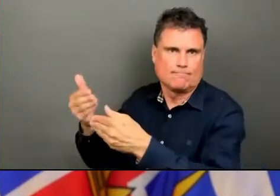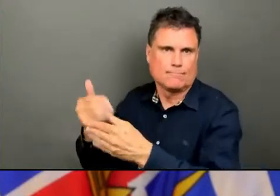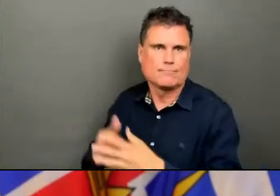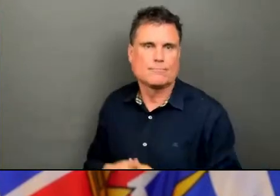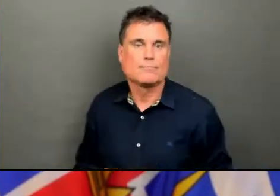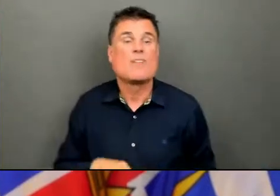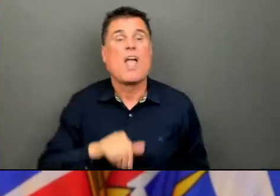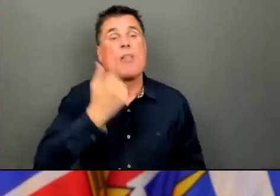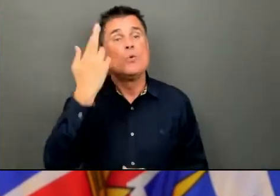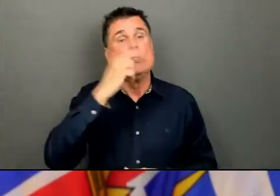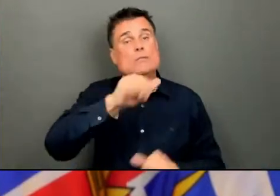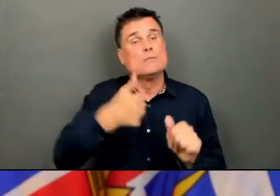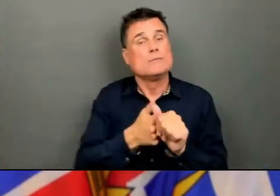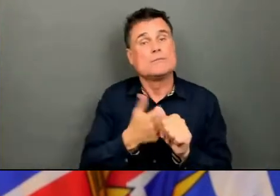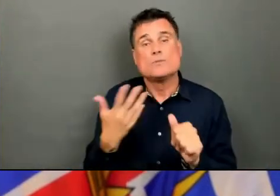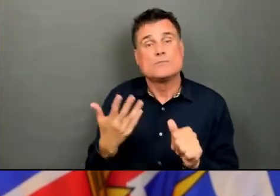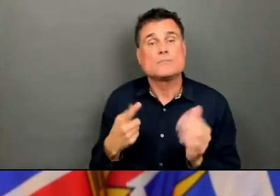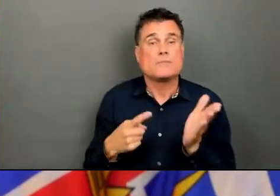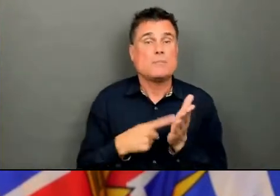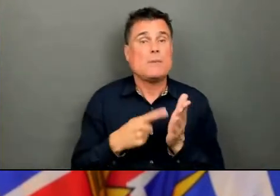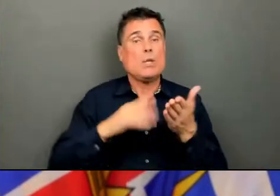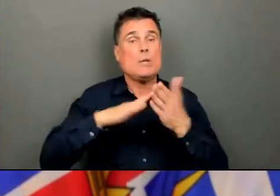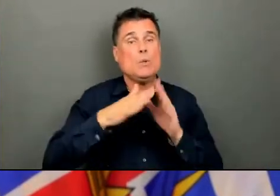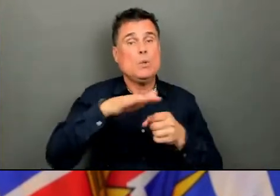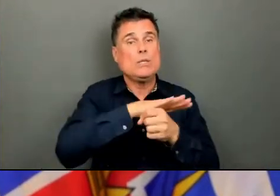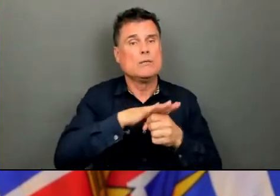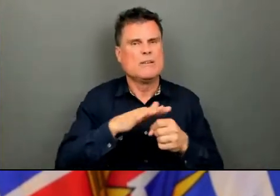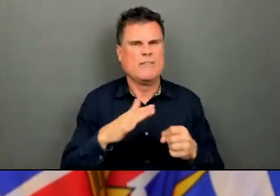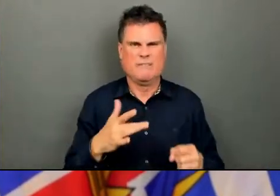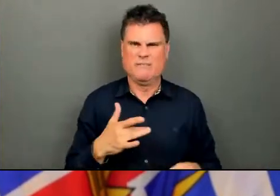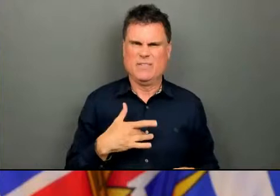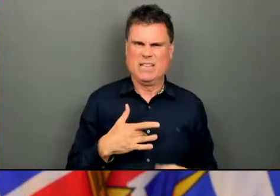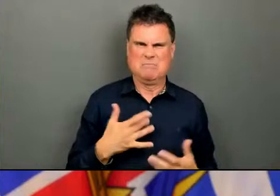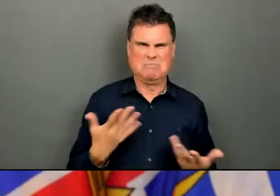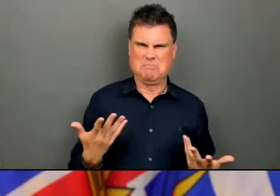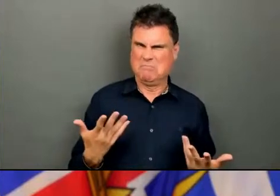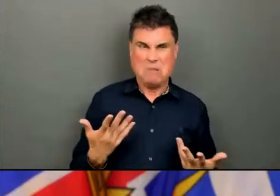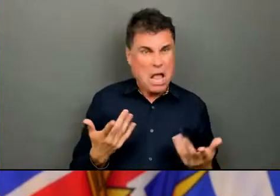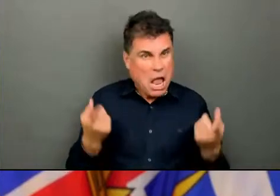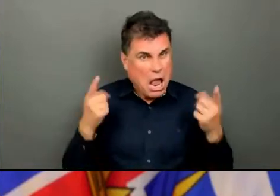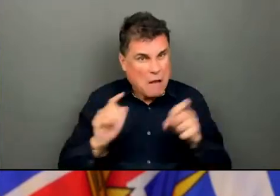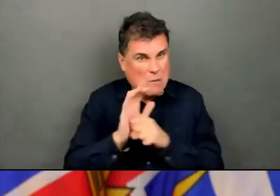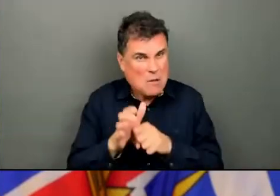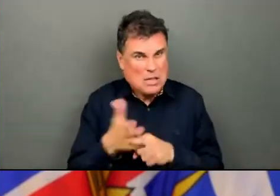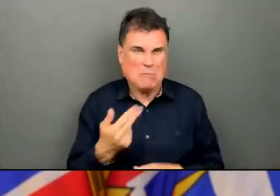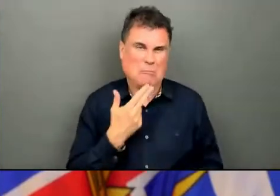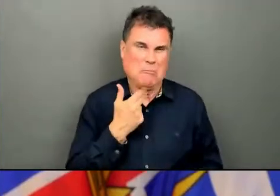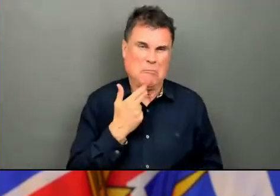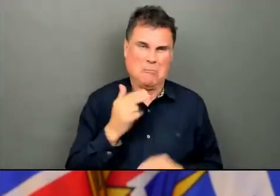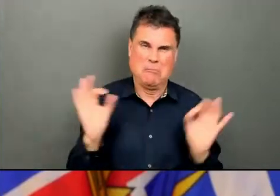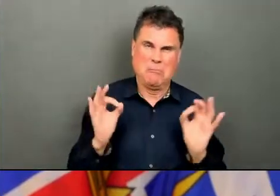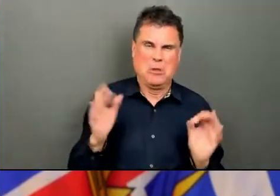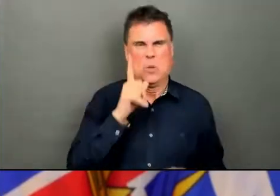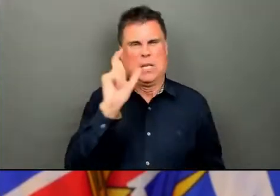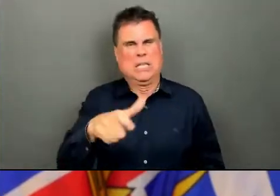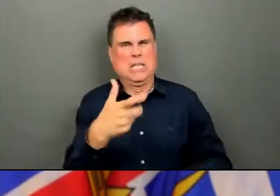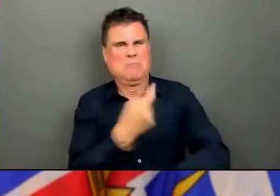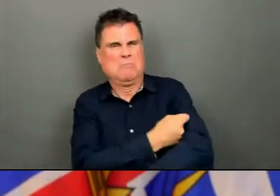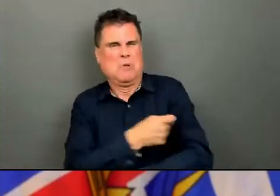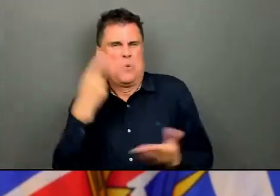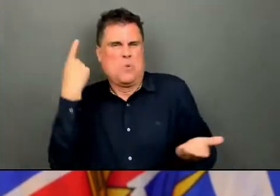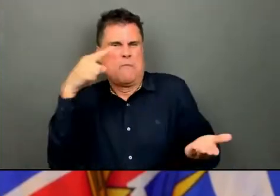some communities where they have not had a whole lot of COVID-19 and they haven't been exposed to how challenging and